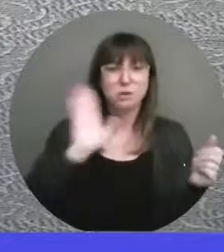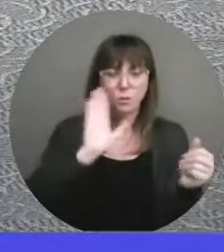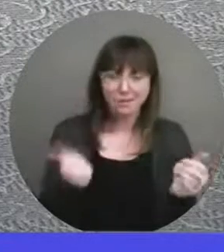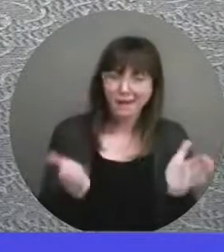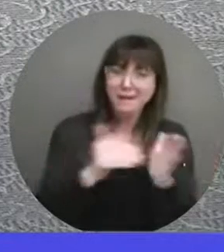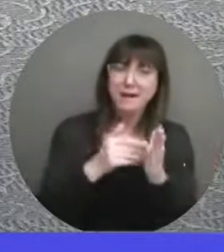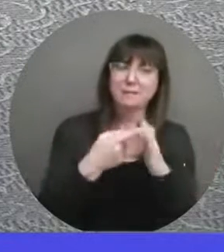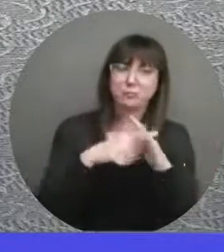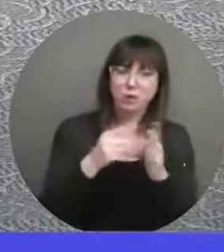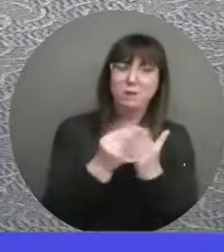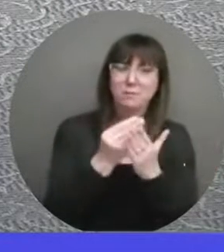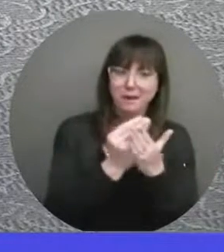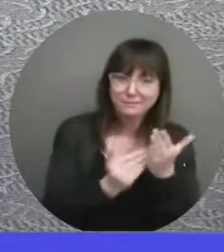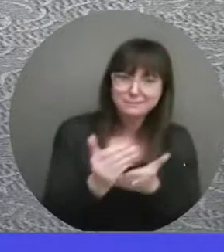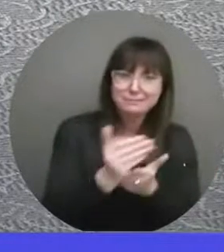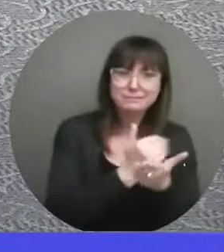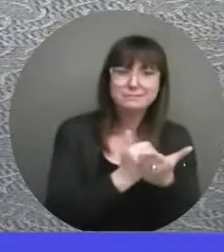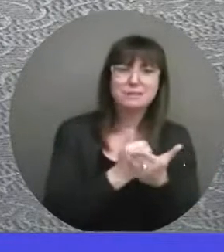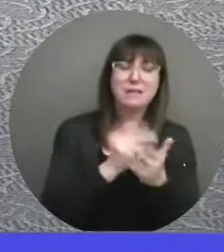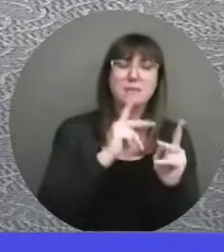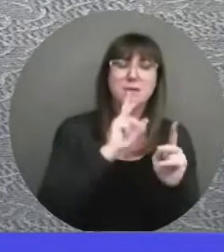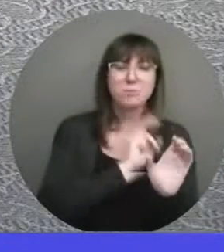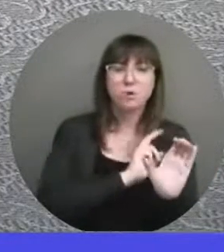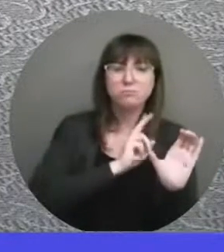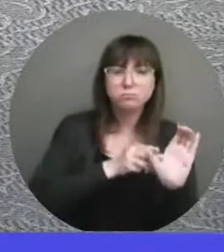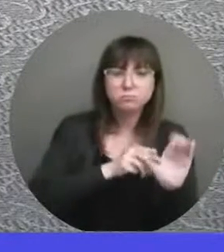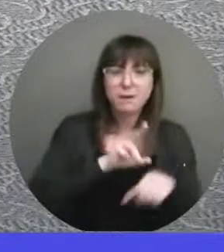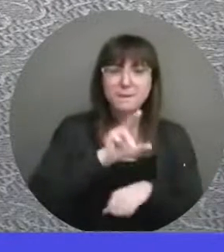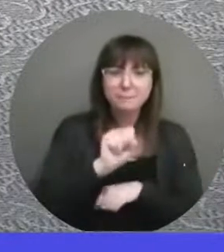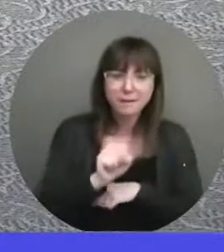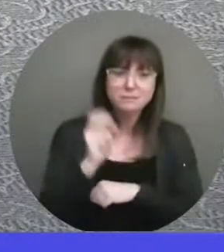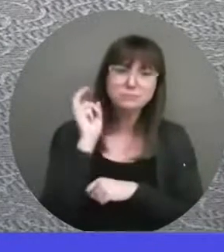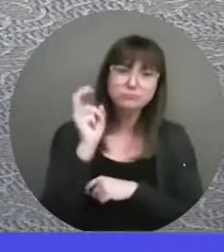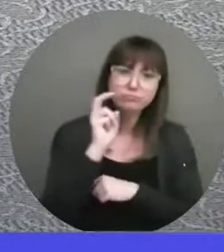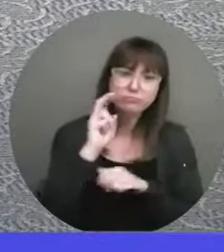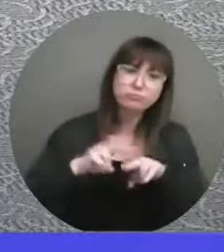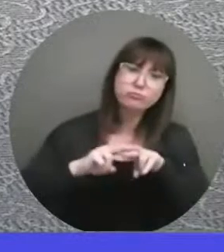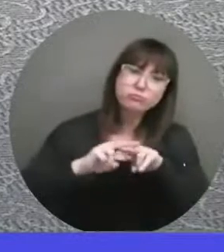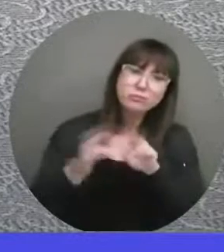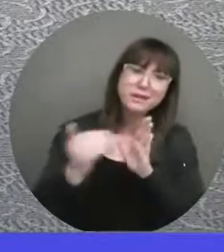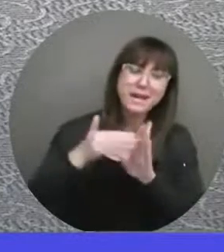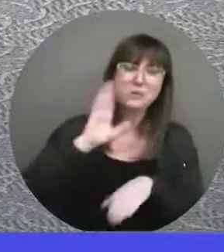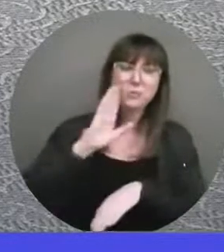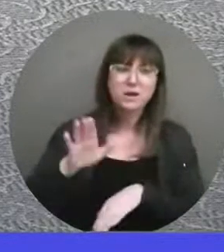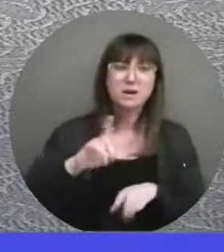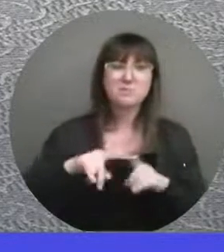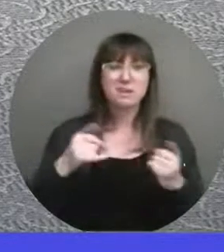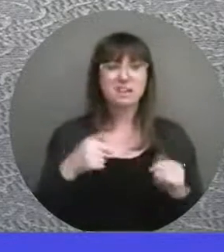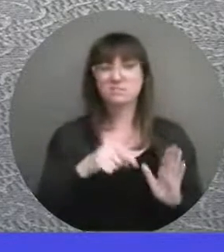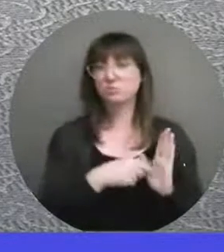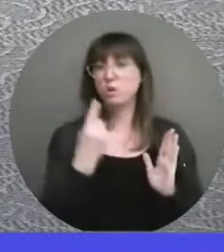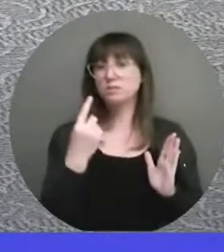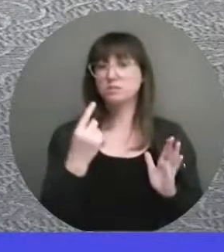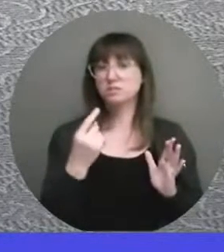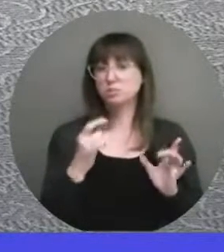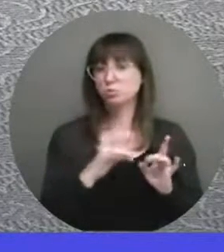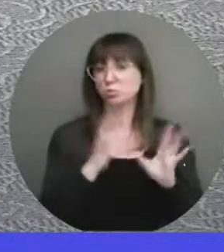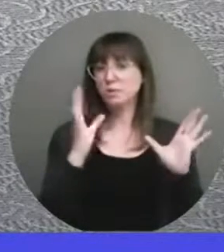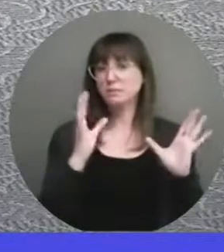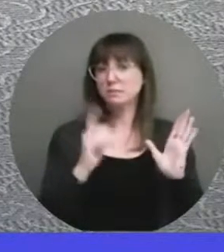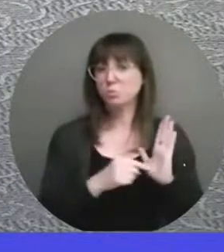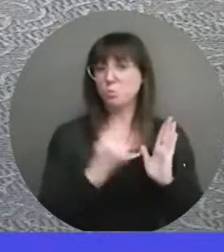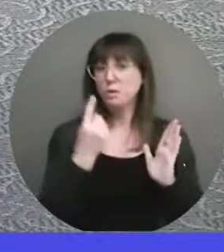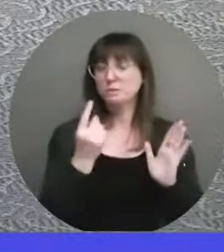gaining transit riders at some point. What can we do to deal with a sort of a one-time crisis with one-time costs,